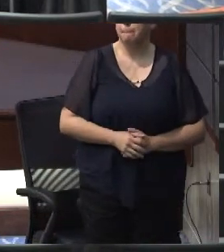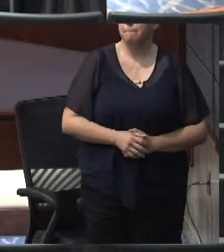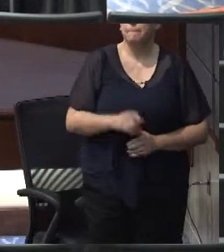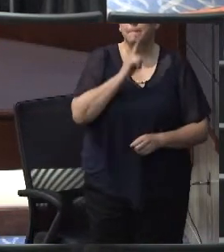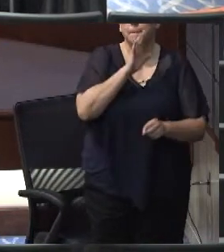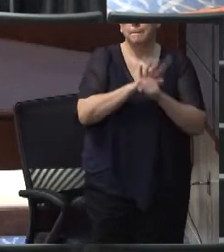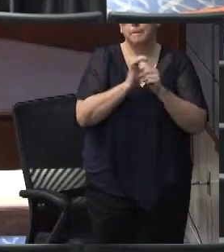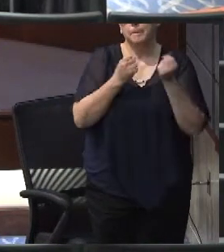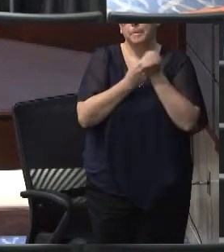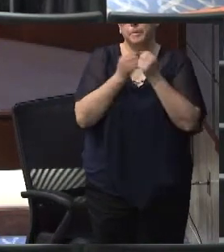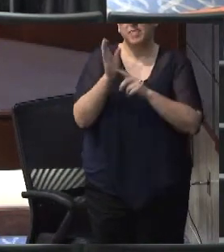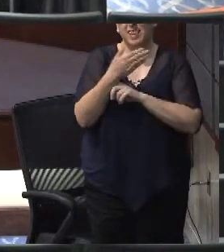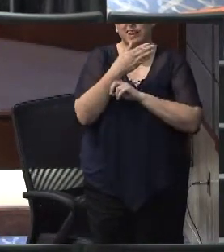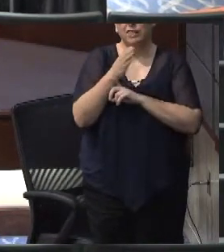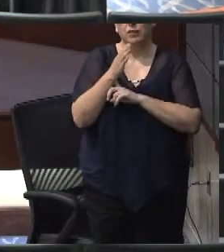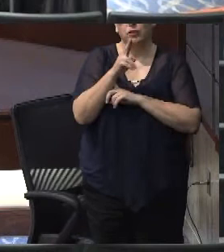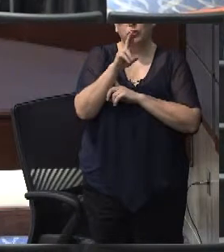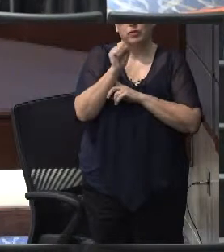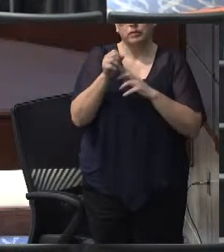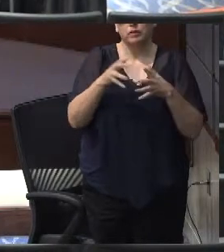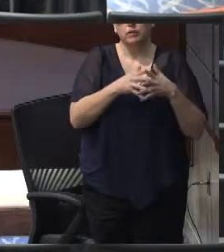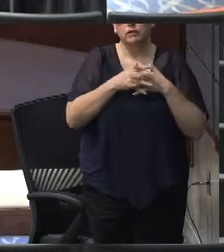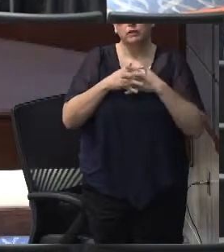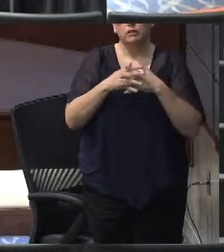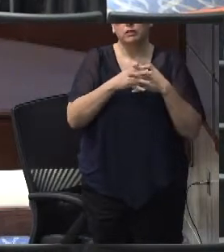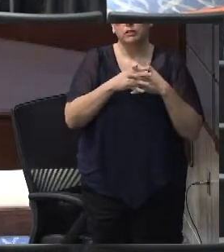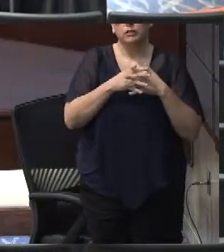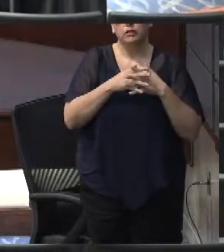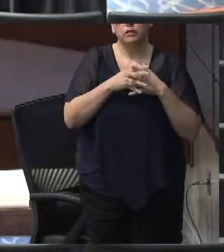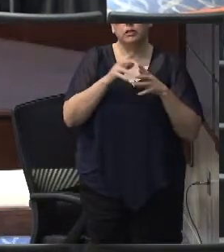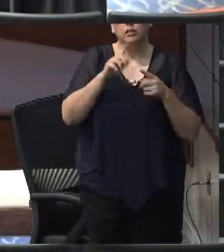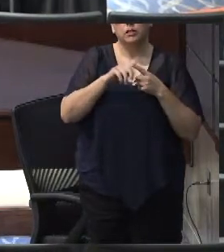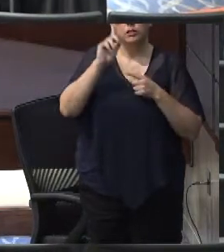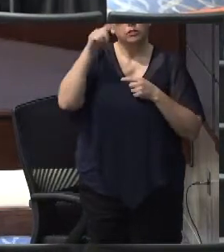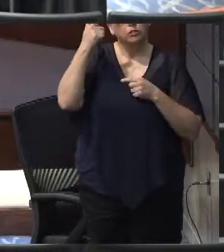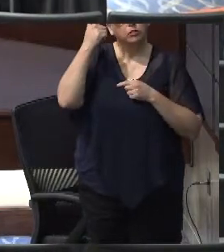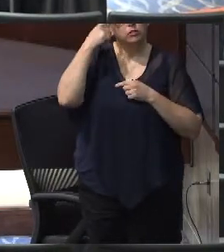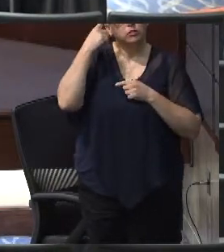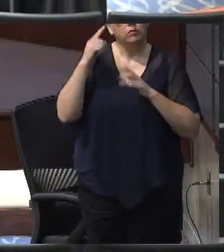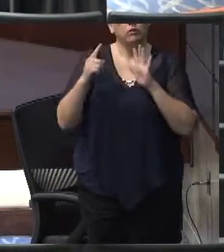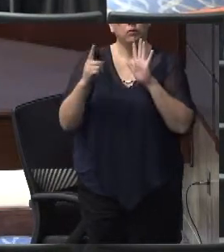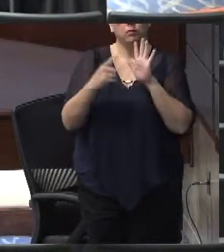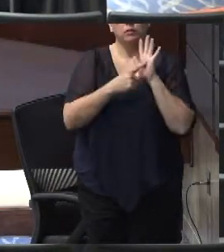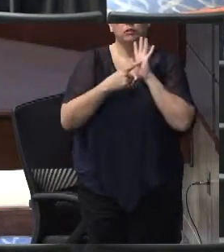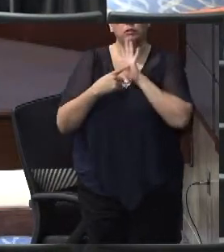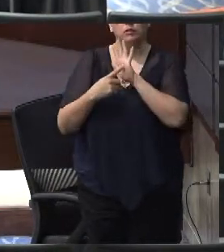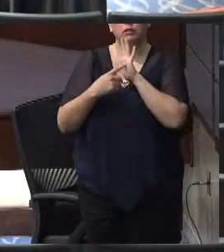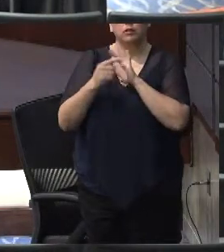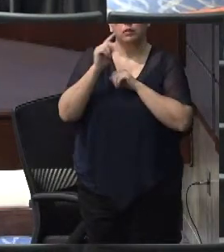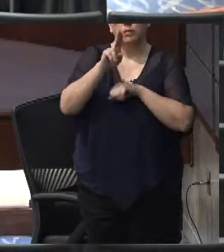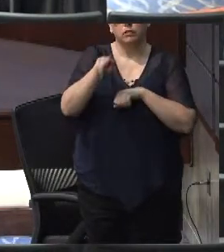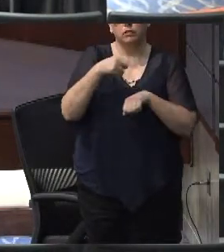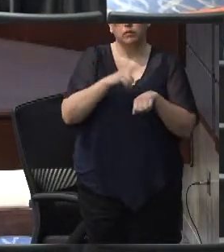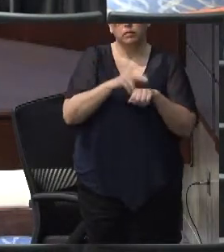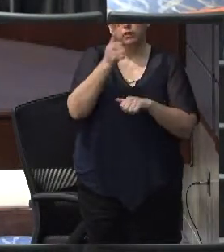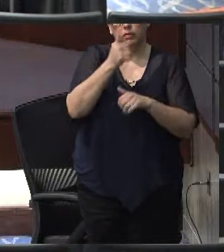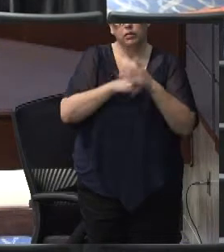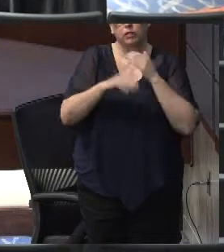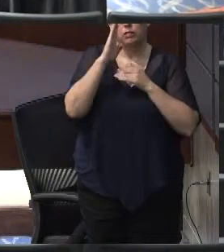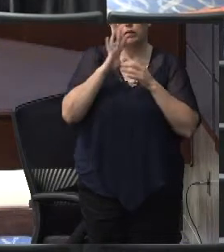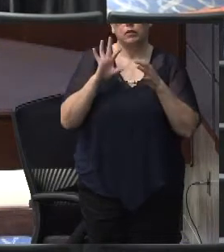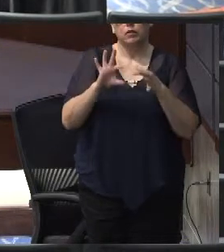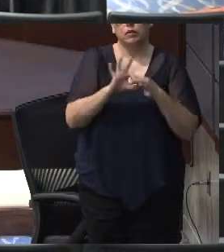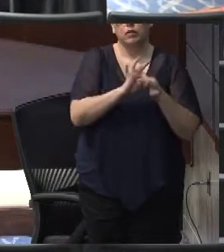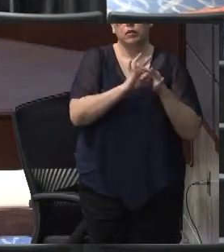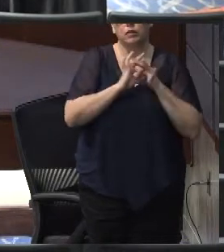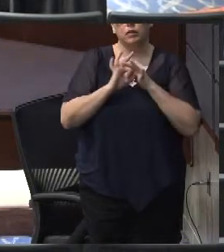I pledge allegiance to the flag of the United States of America and to the republic for which it stands, one nation,